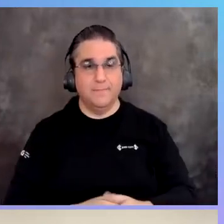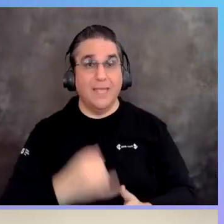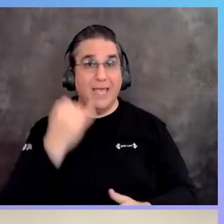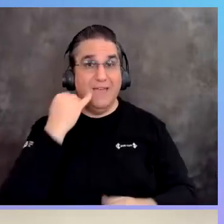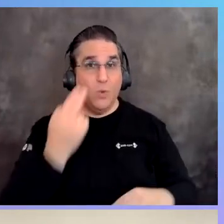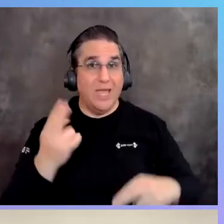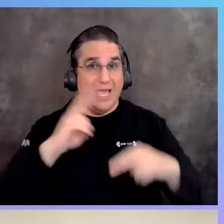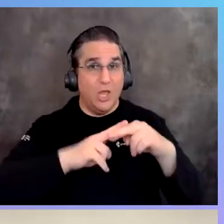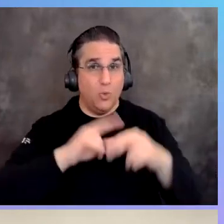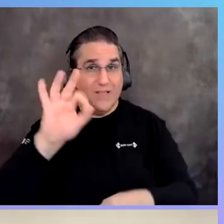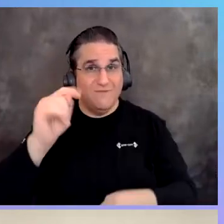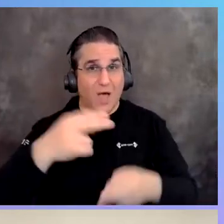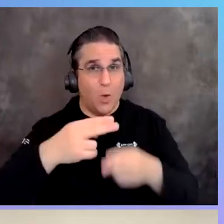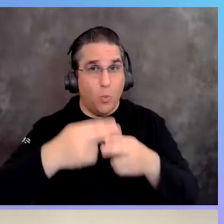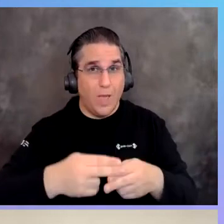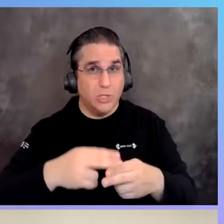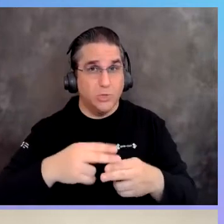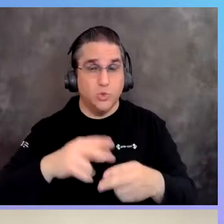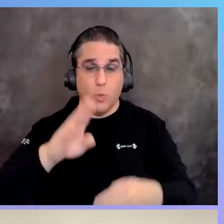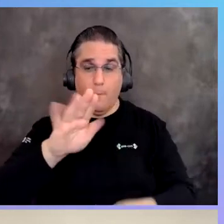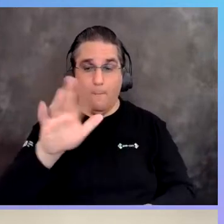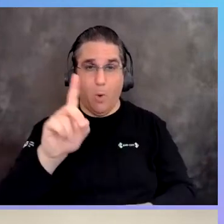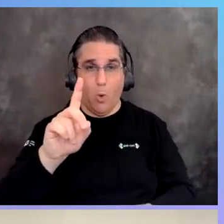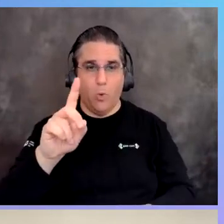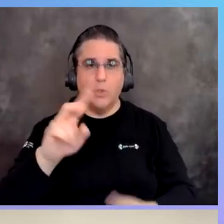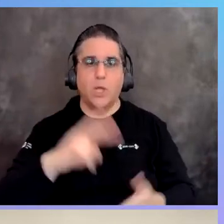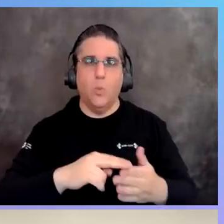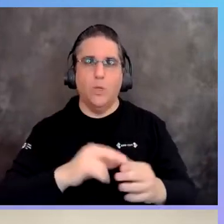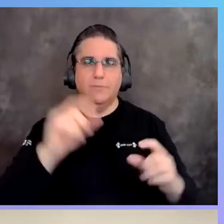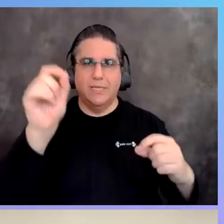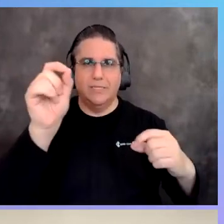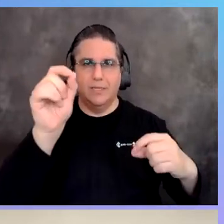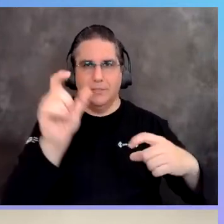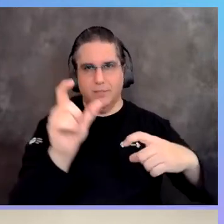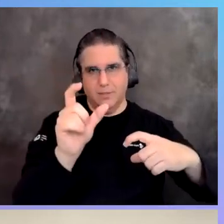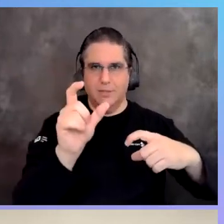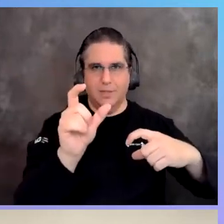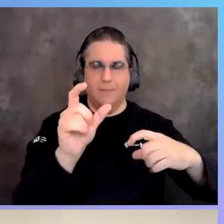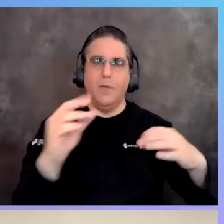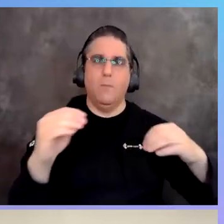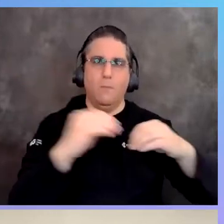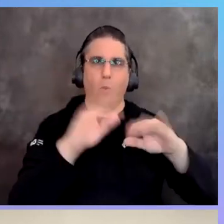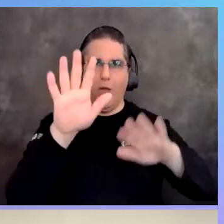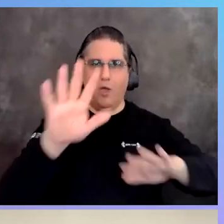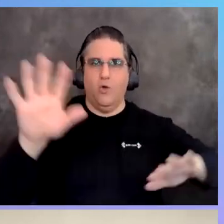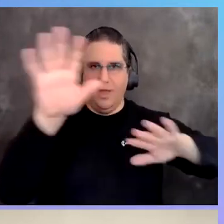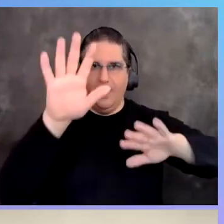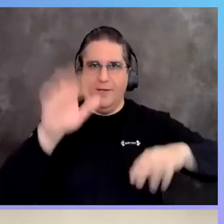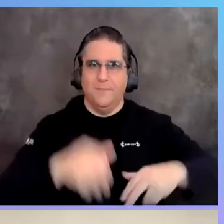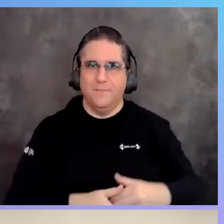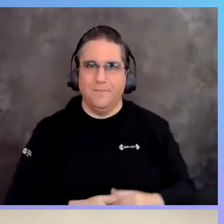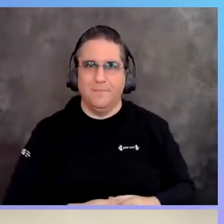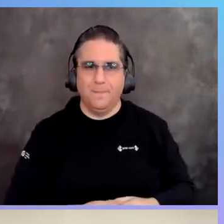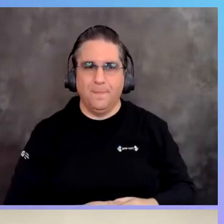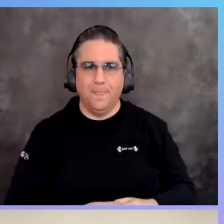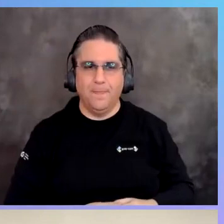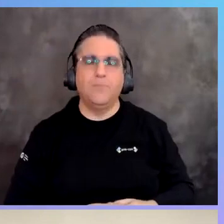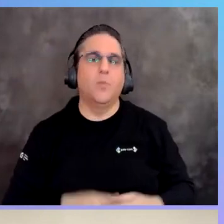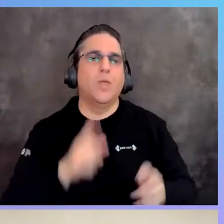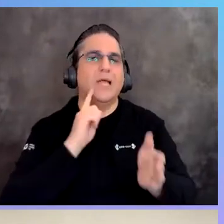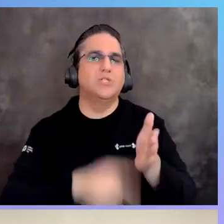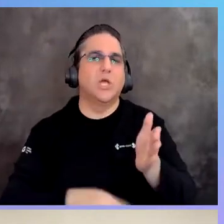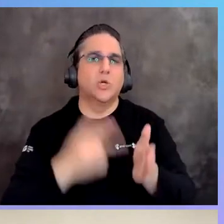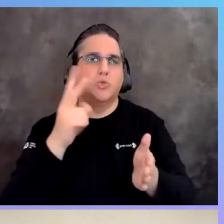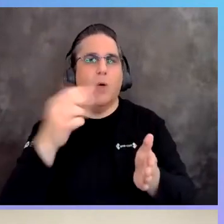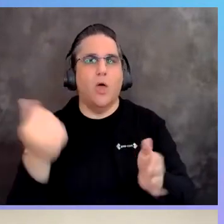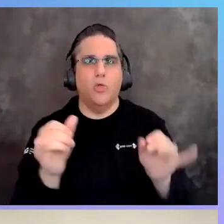you can actually reclaim some of those lost color combinations. So let's look at two more sizes. What about